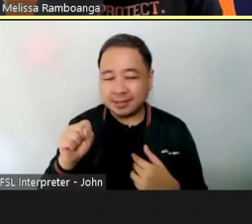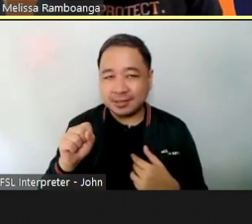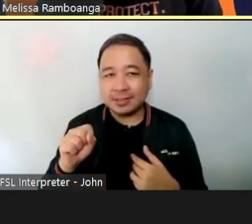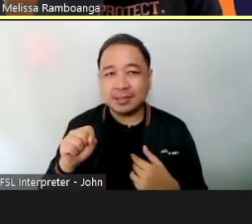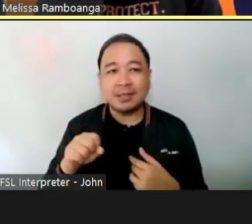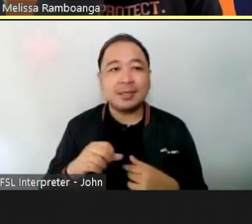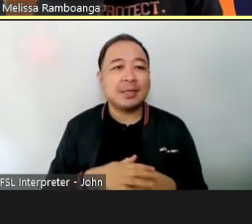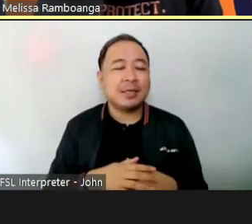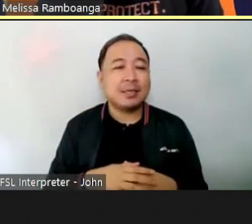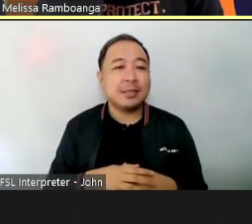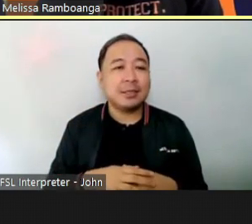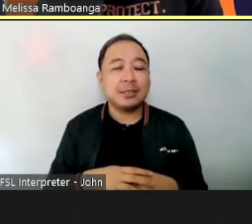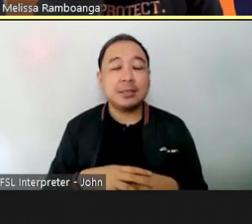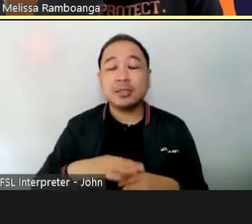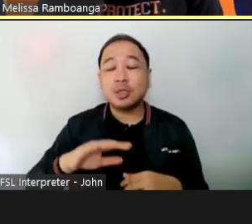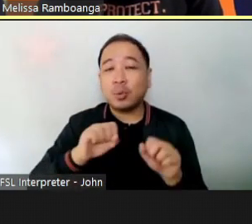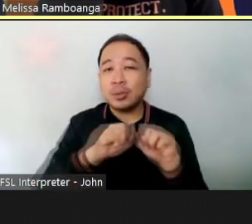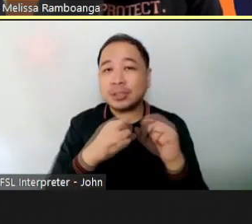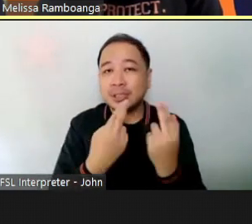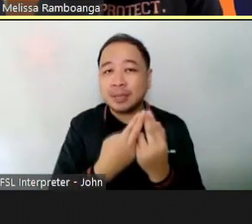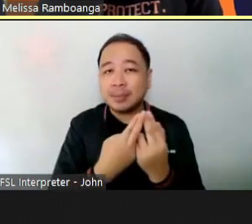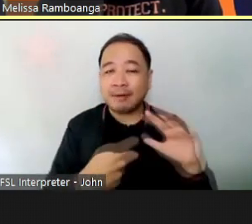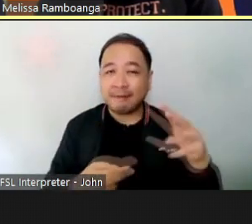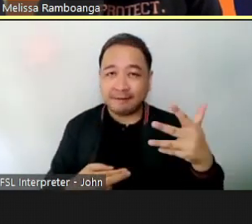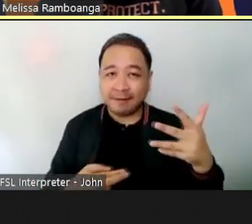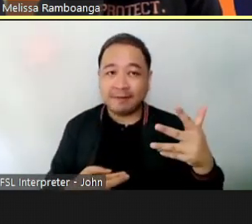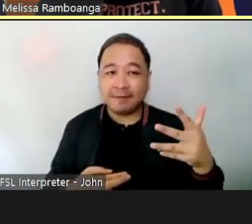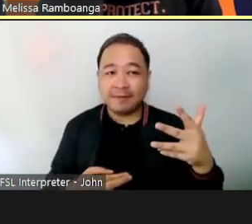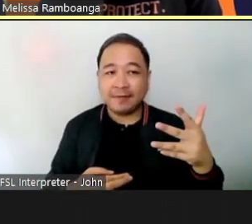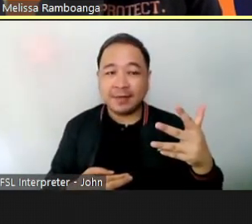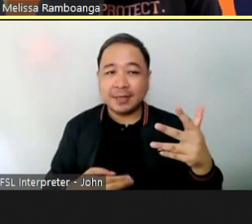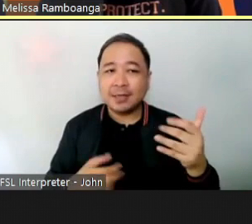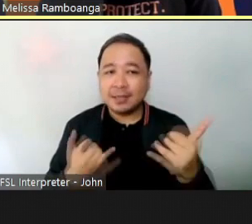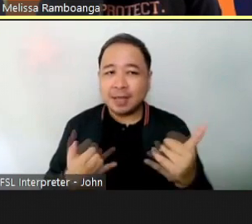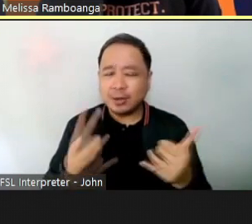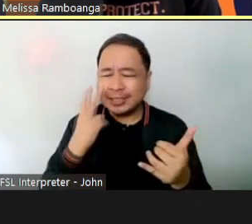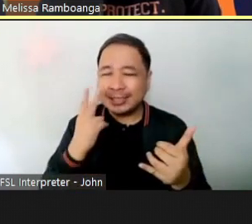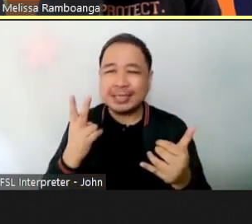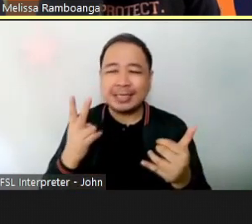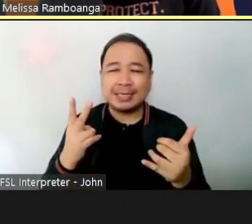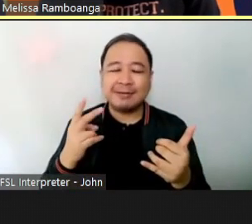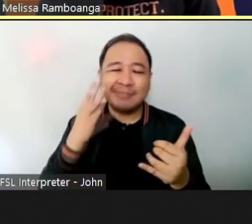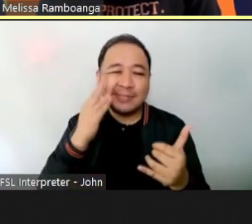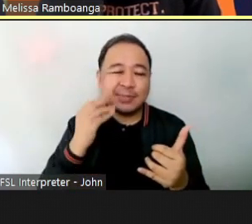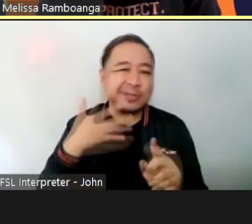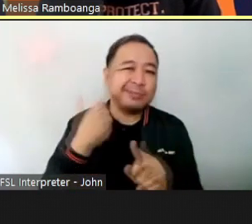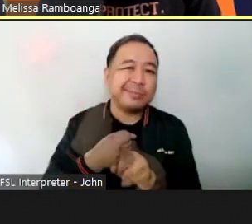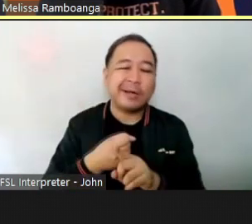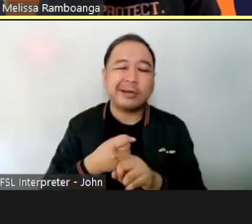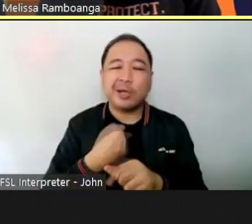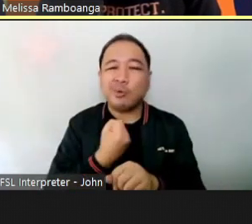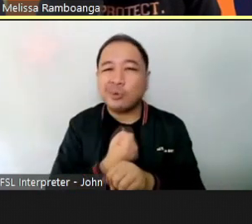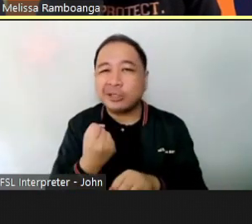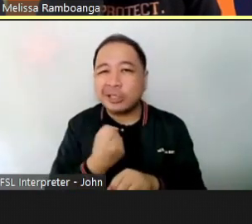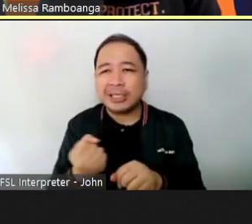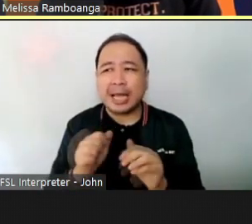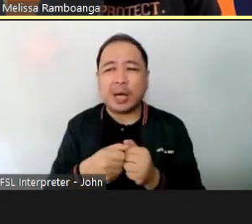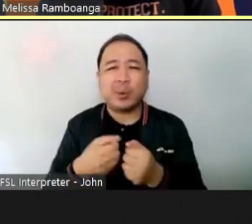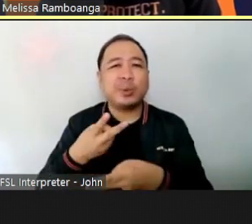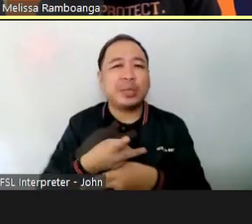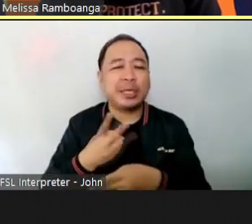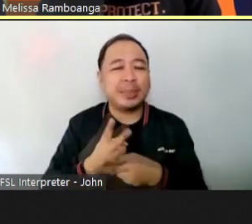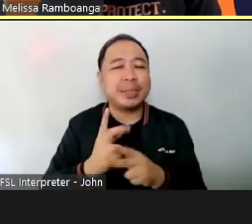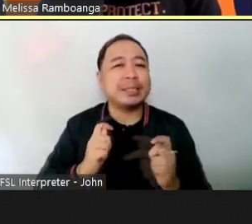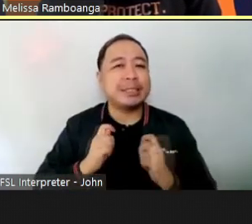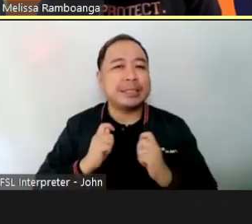5 took us to the storm, stress, and resilience of parenting teens in the time of the